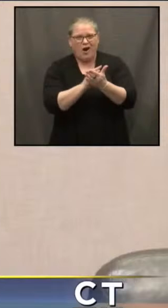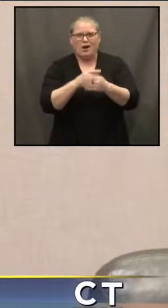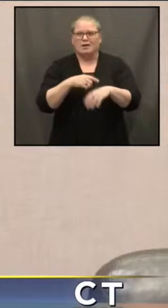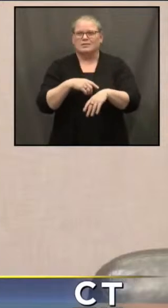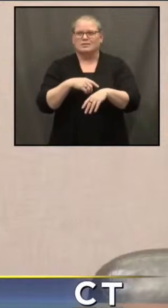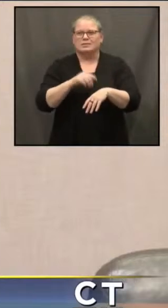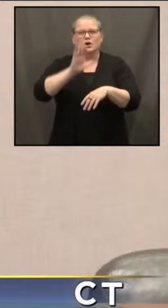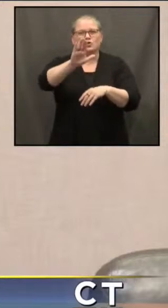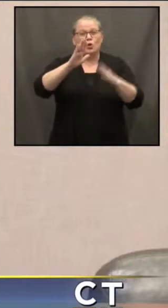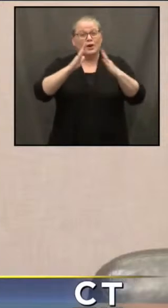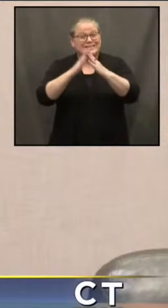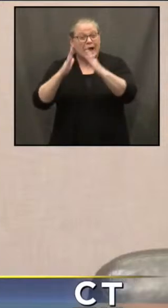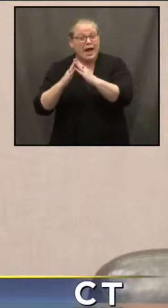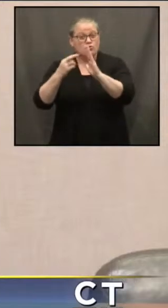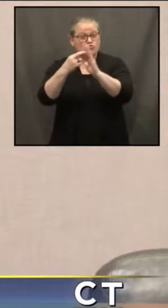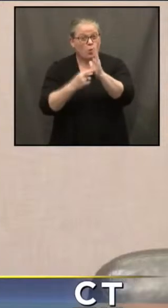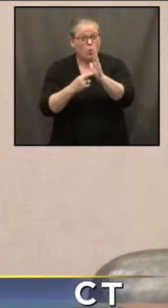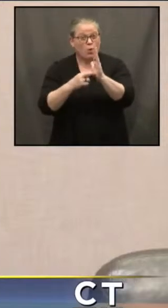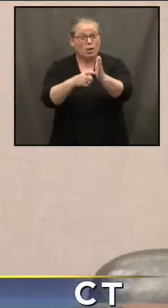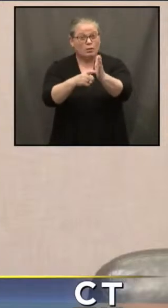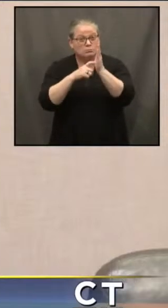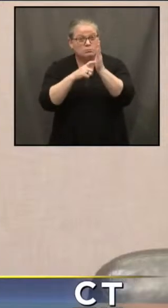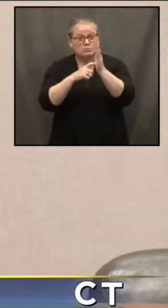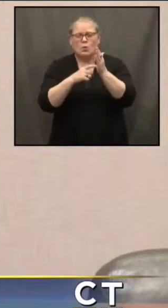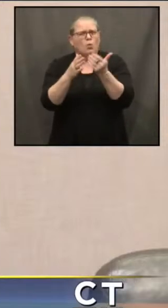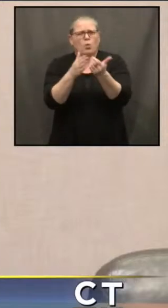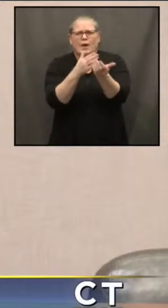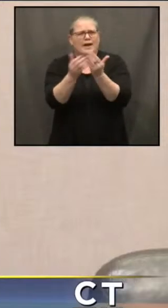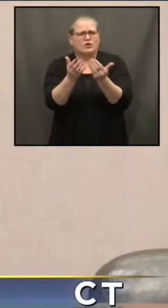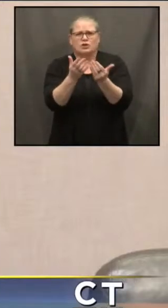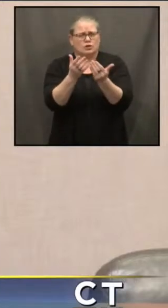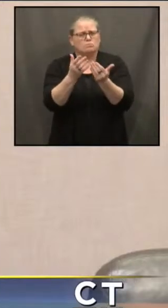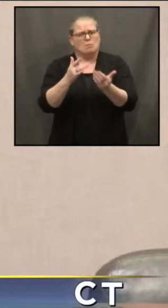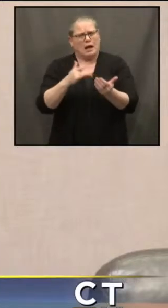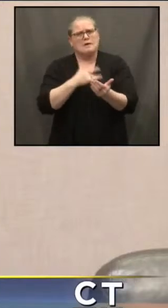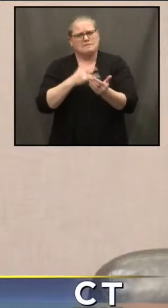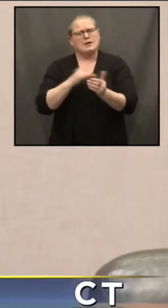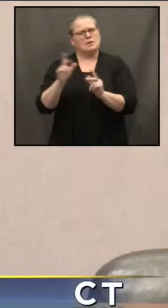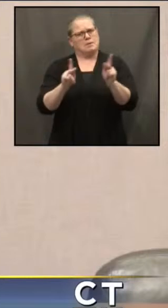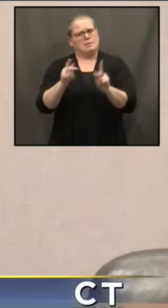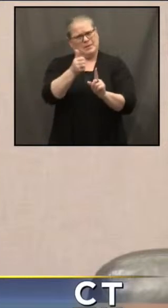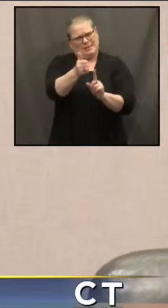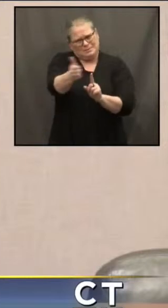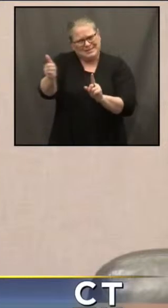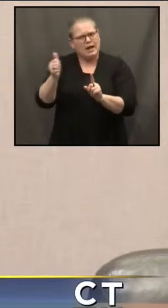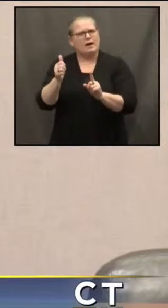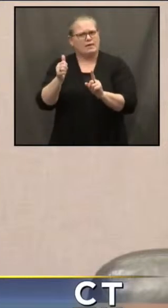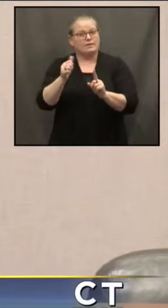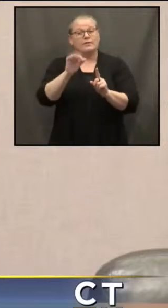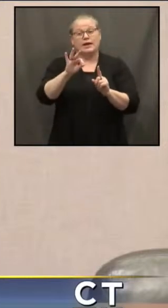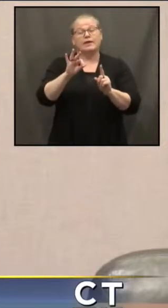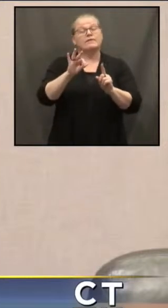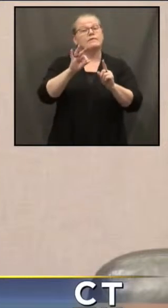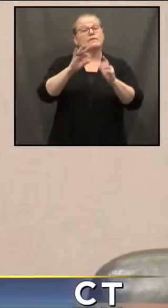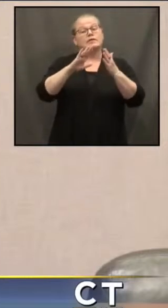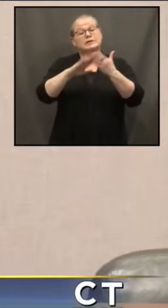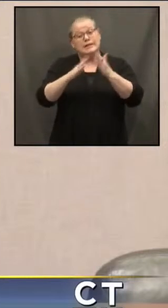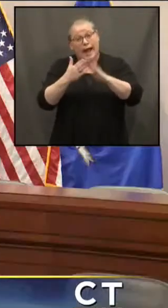particular jurisdiction may be, that people will be able to help make decisions to keep their community safe.